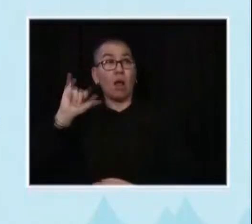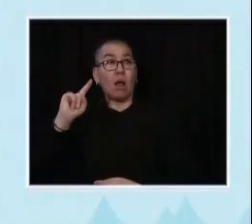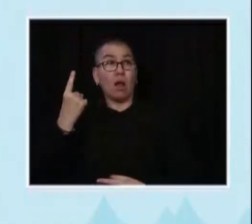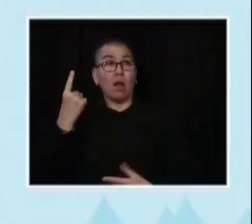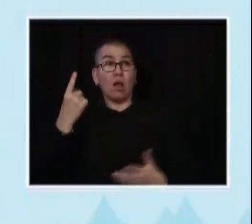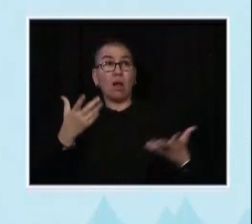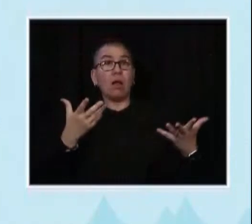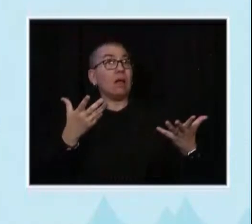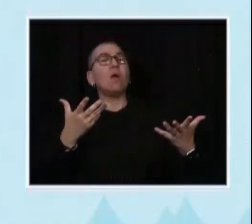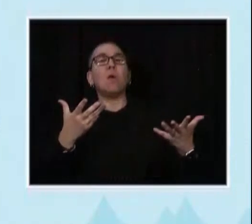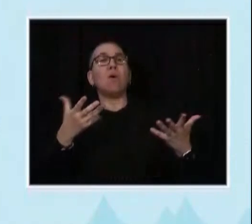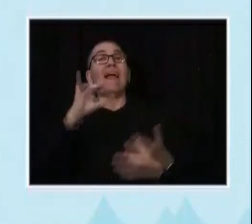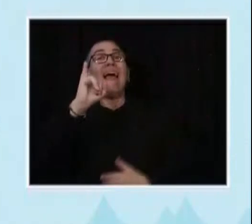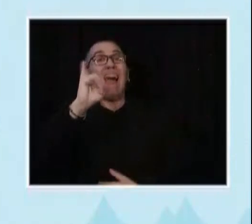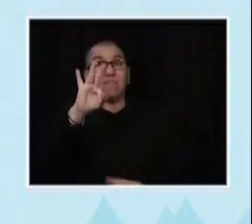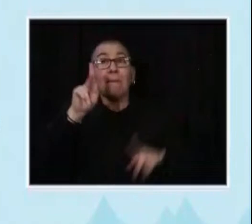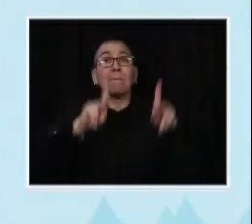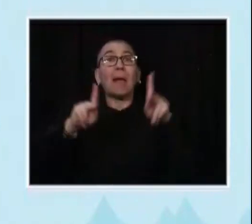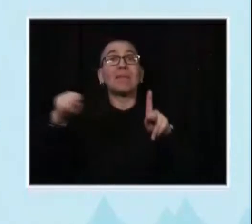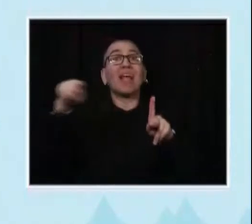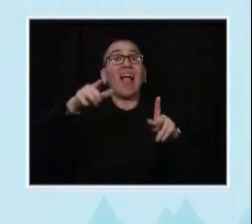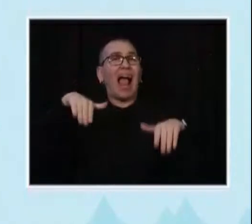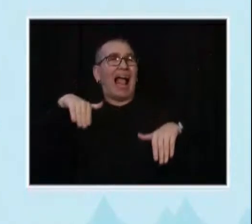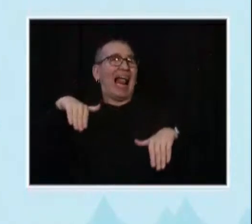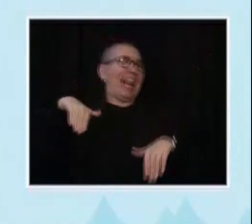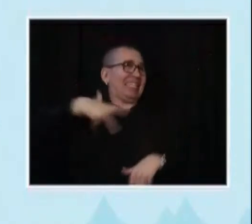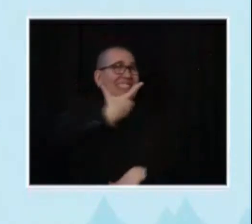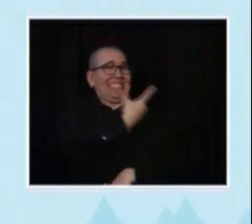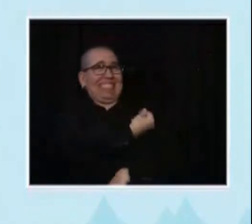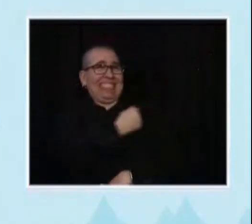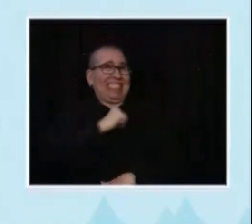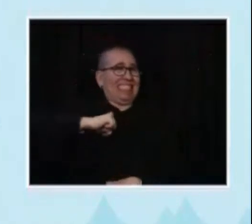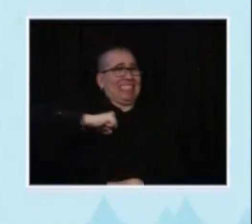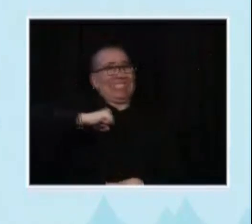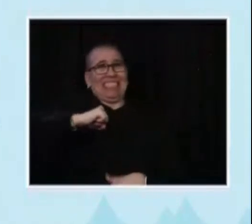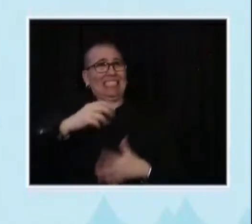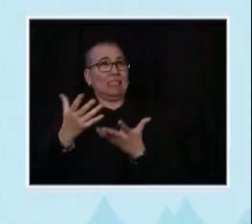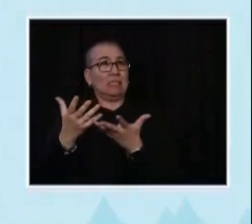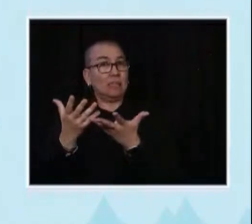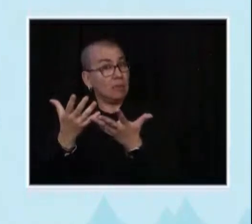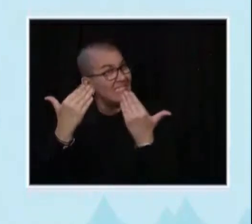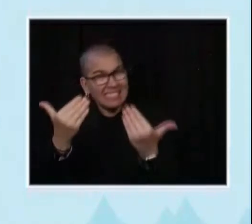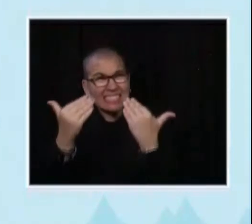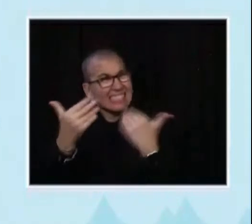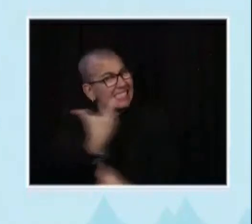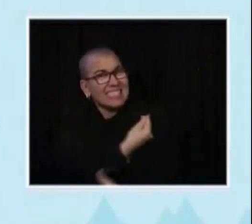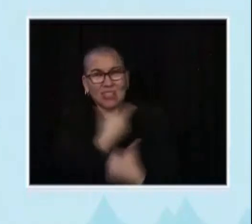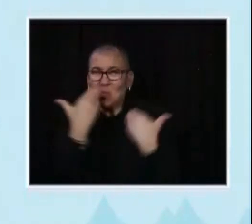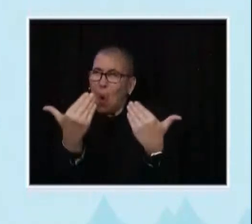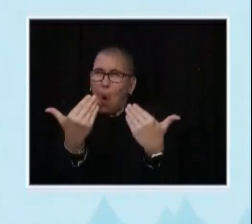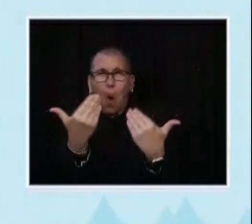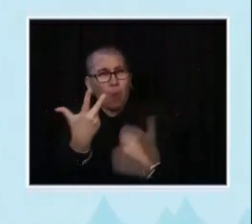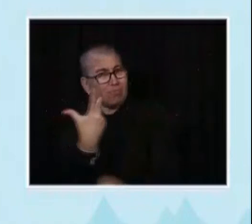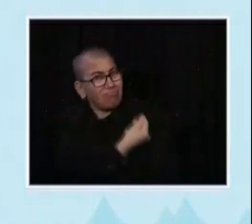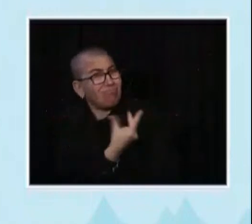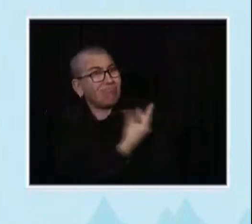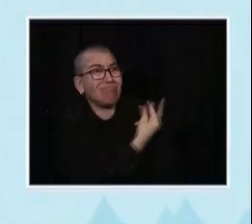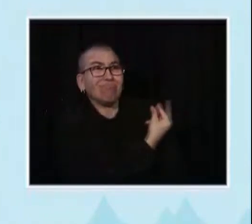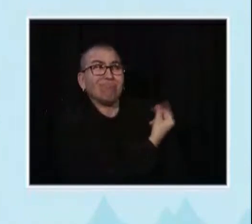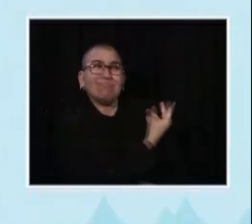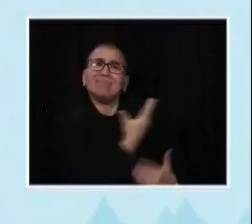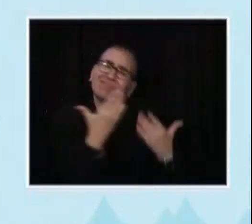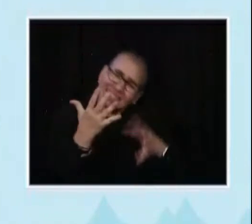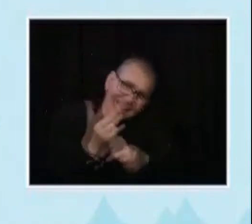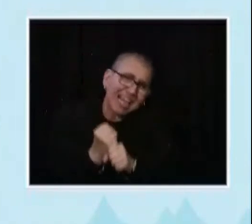becomes a little harder. But we have the doses that we can get this done just as quickly as possible if Minnesotans are willing to get out there and get it done.